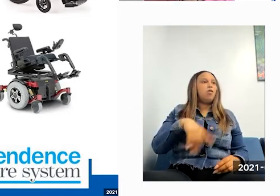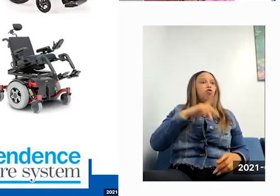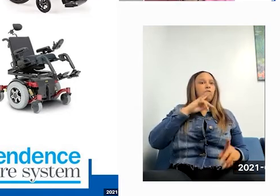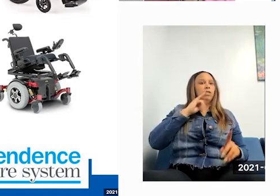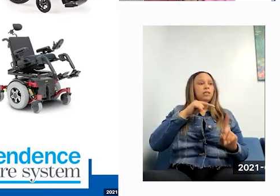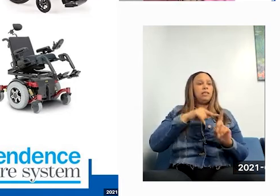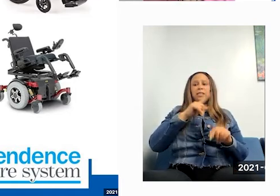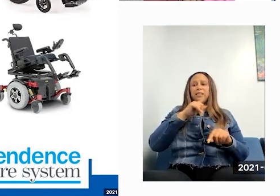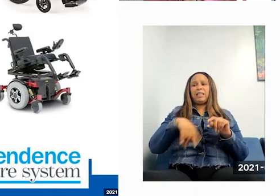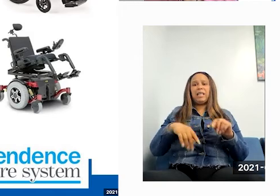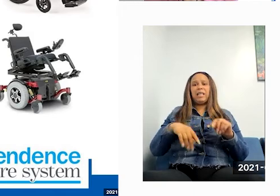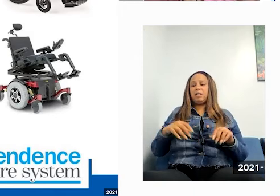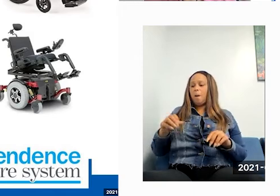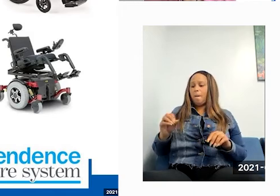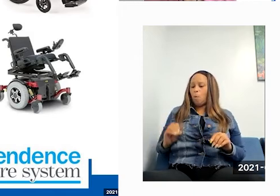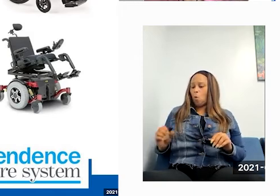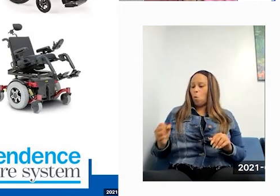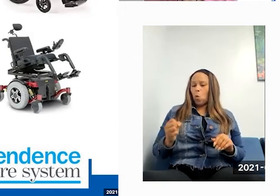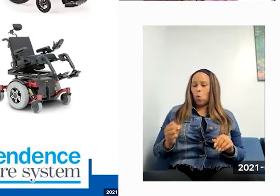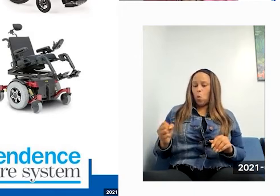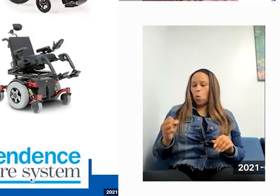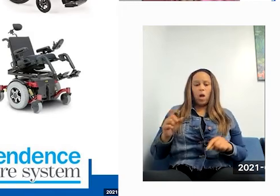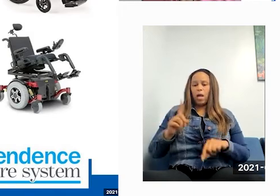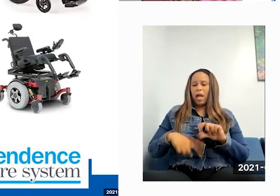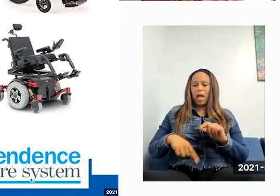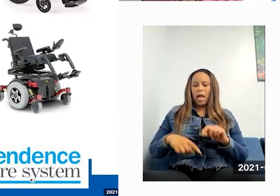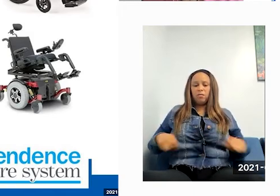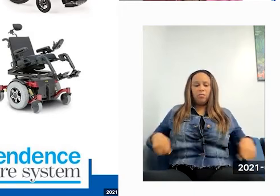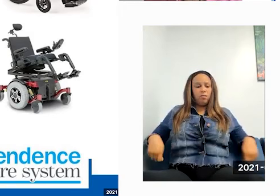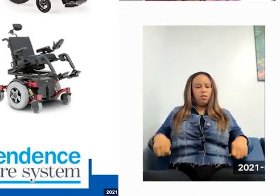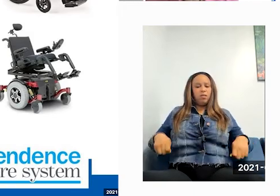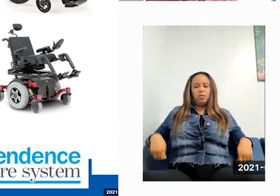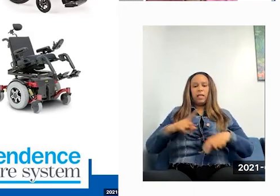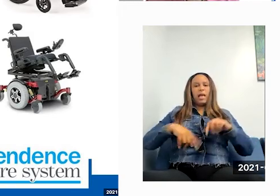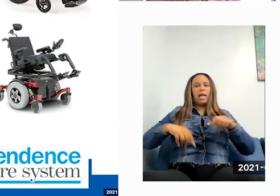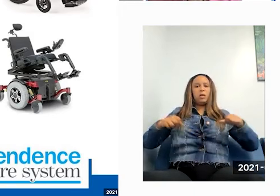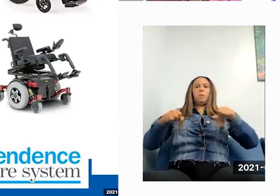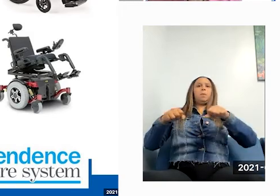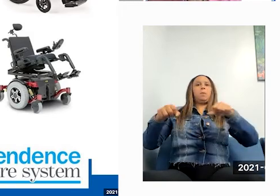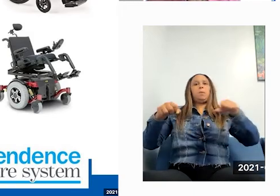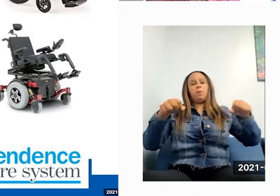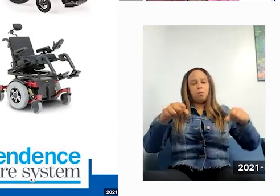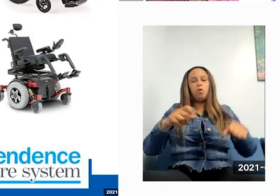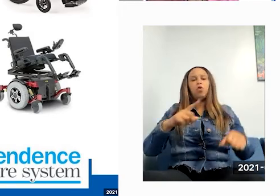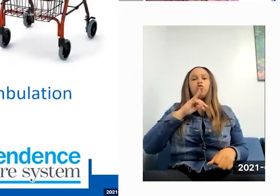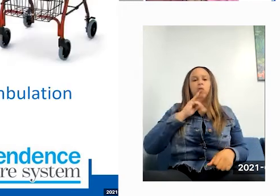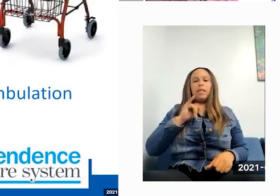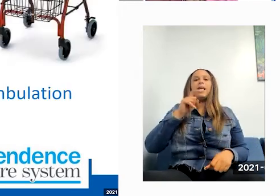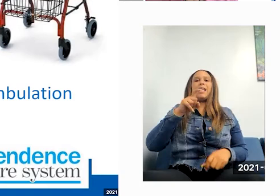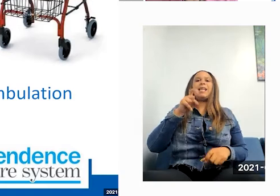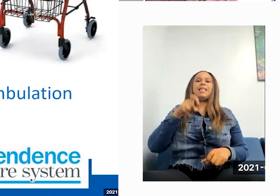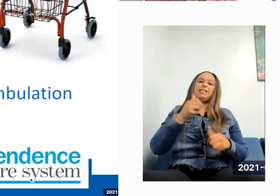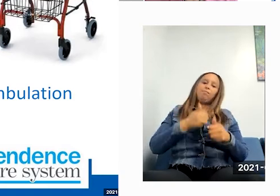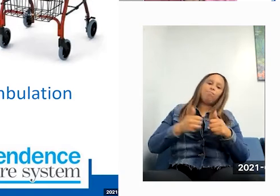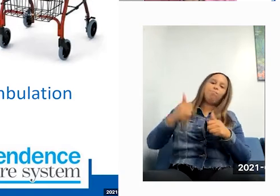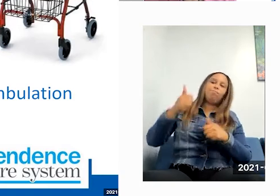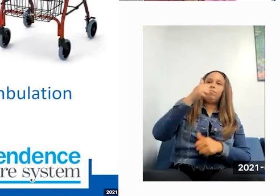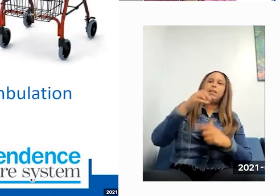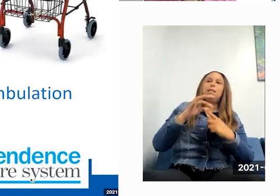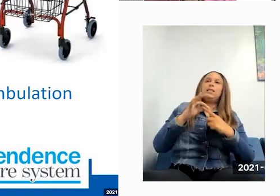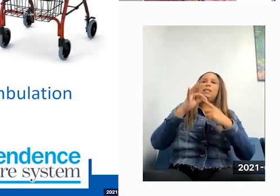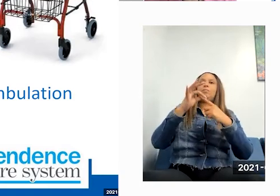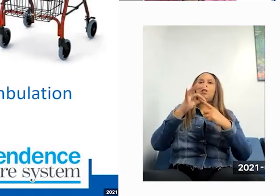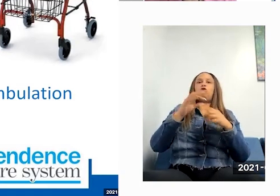a scooter. It's in fulfillment of this hierarchy of mobility need. I just want to walk